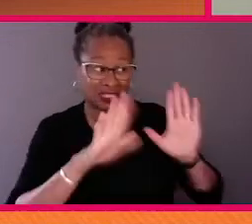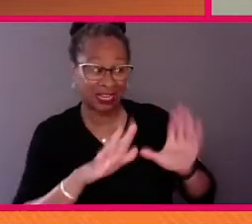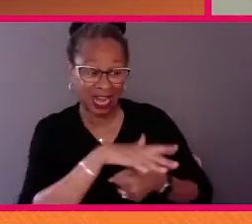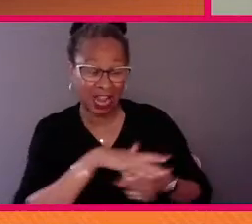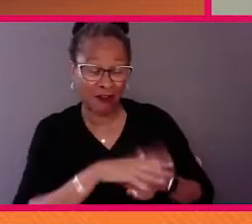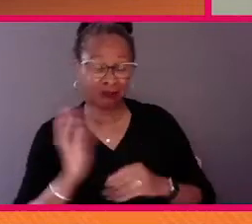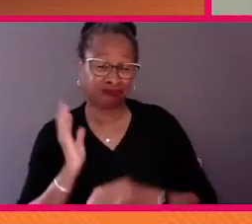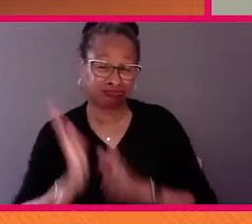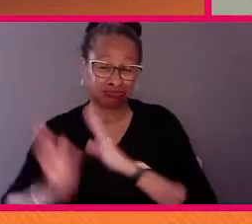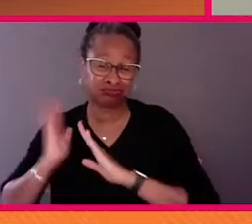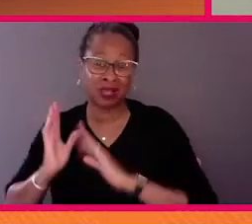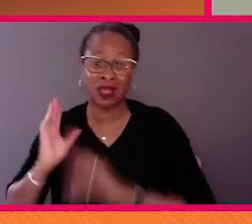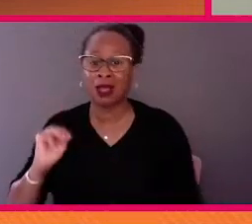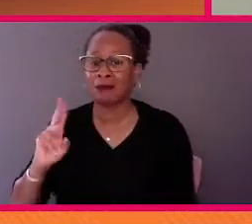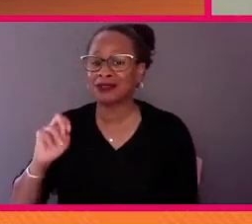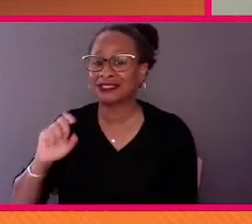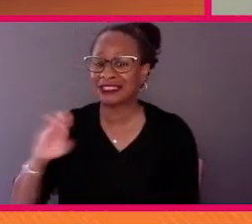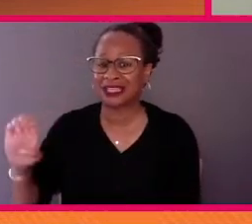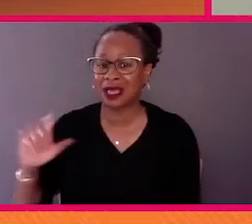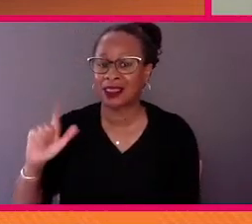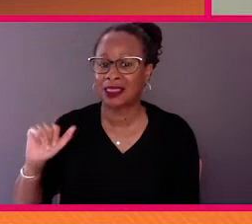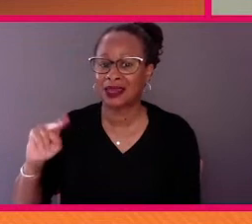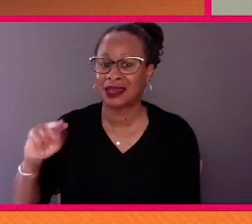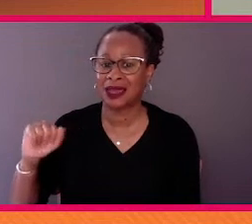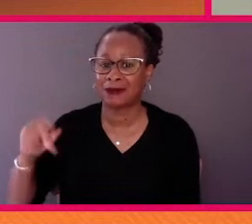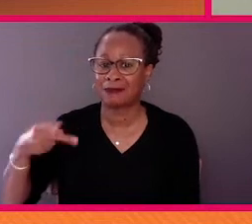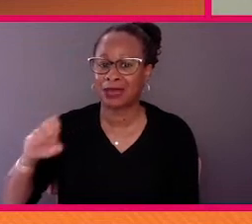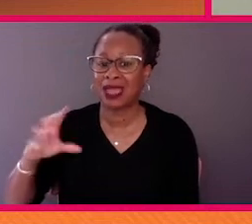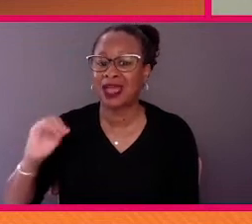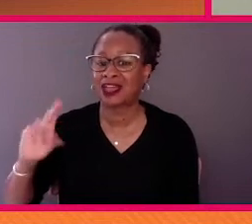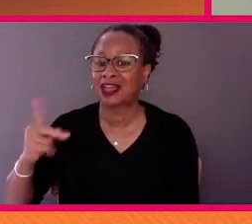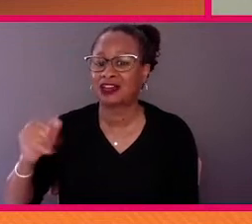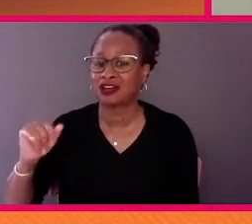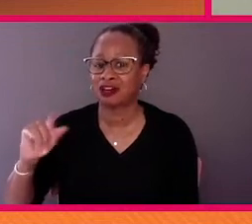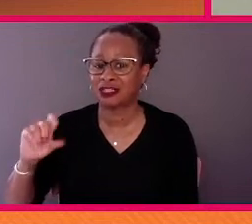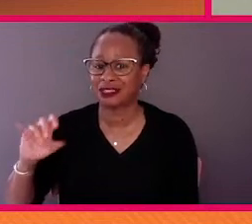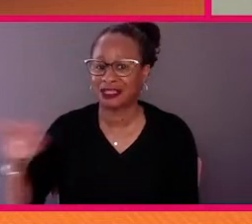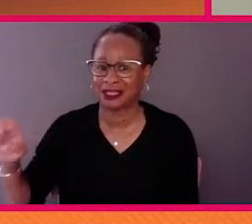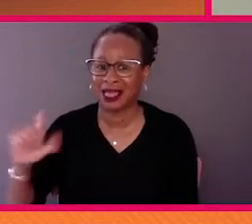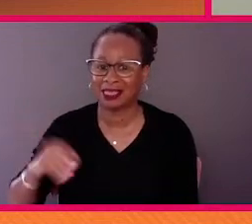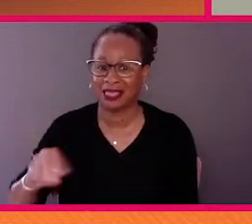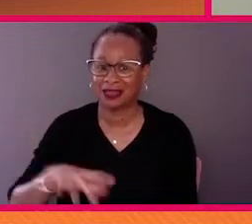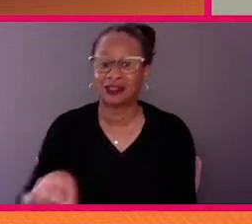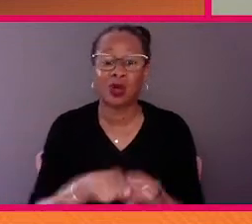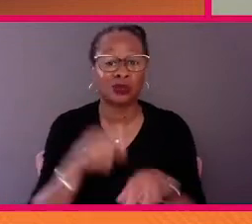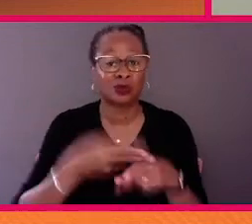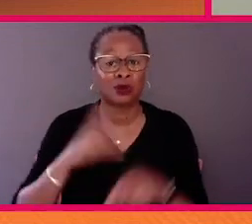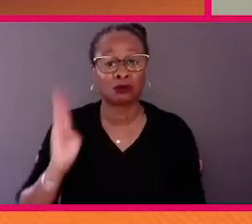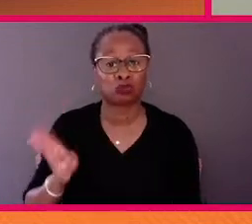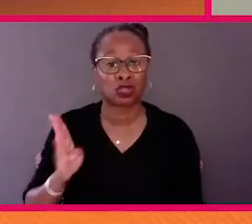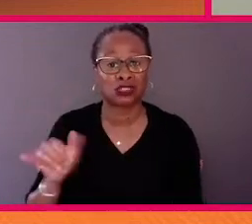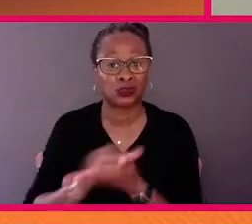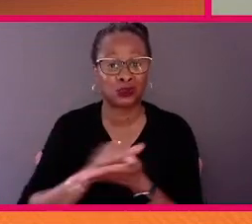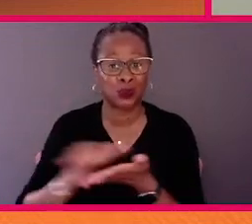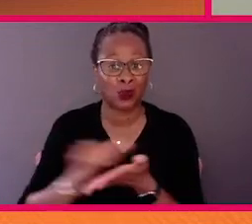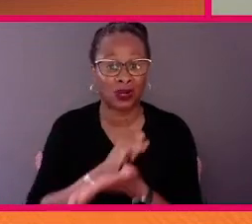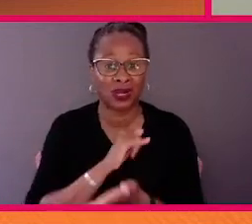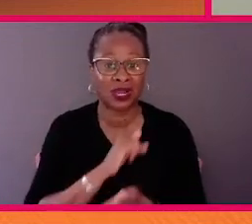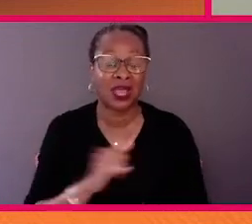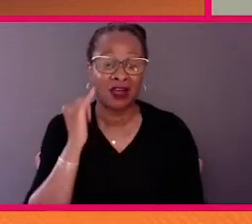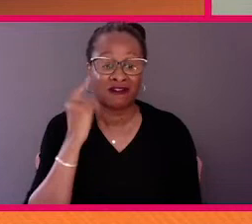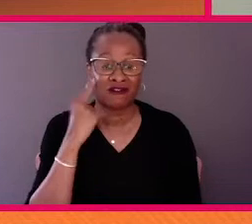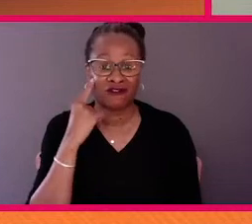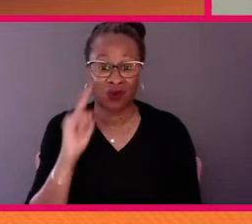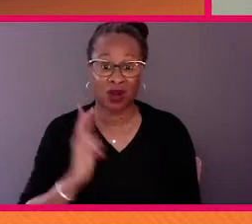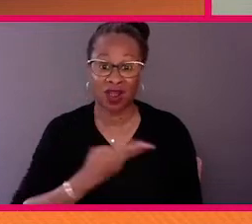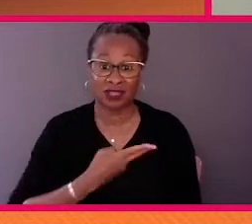the Munsee Lenape and Canarsie lands, also known as Brooklyn, New York. For us, even if we are working on issues that are